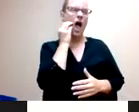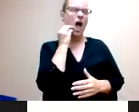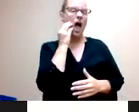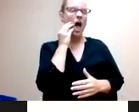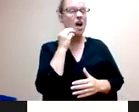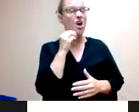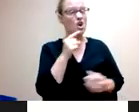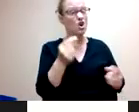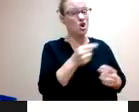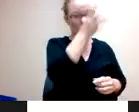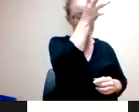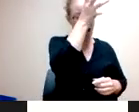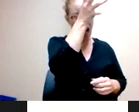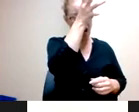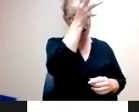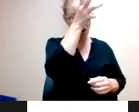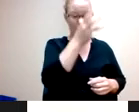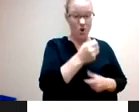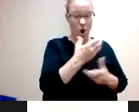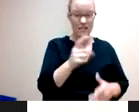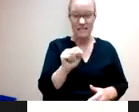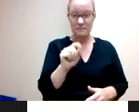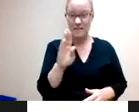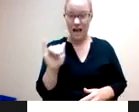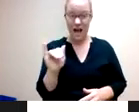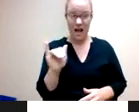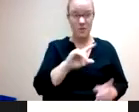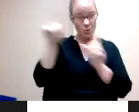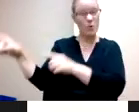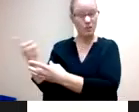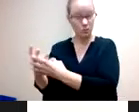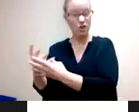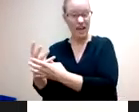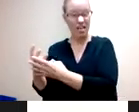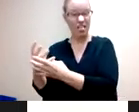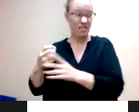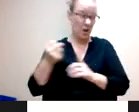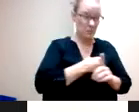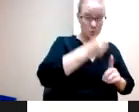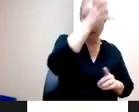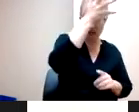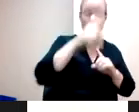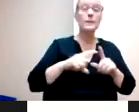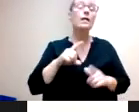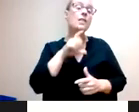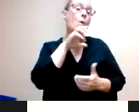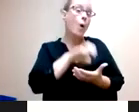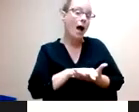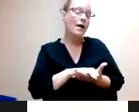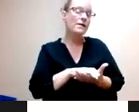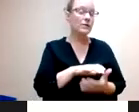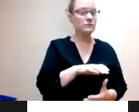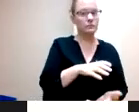the father and went to jail. Yet the decision maker, the wife, the mother of this